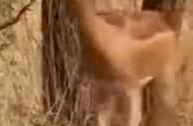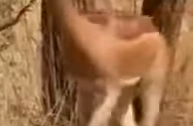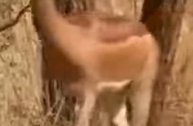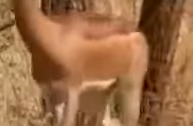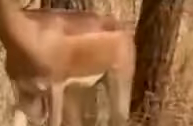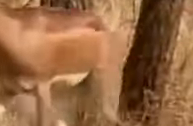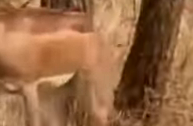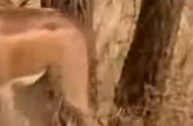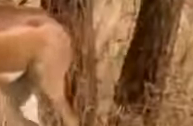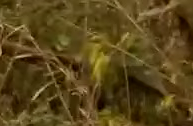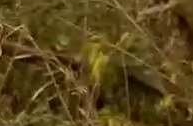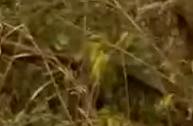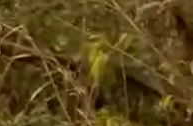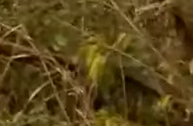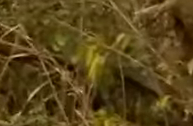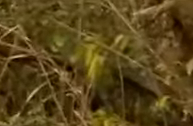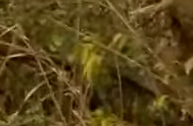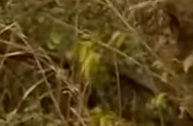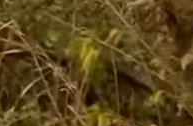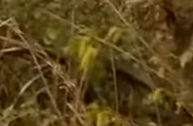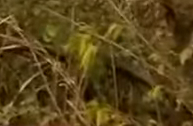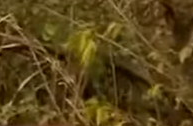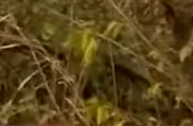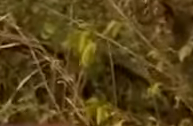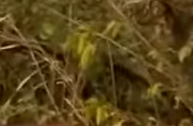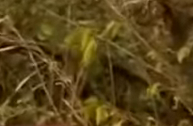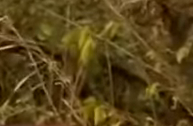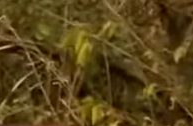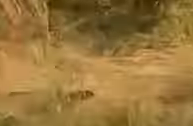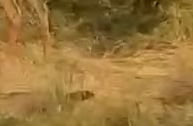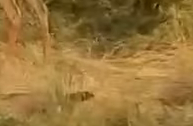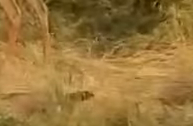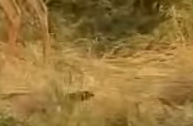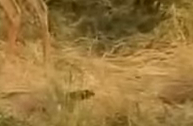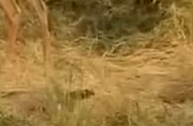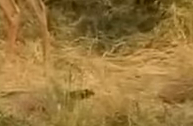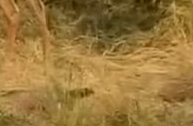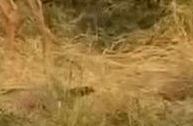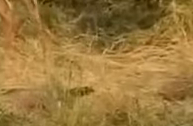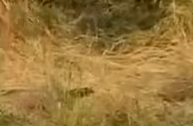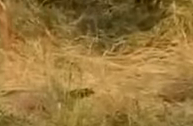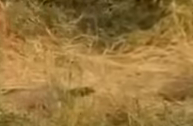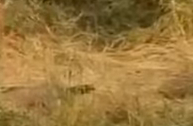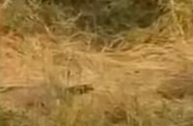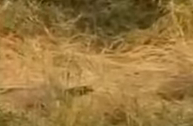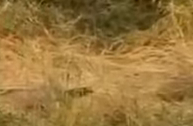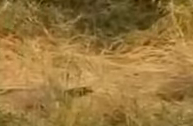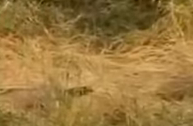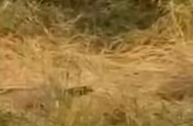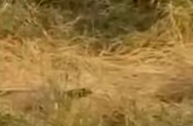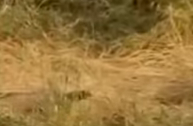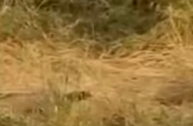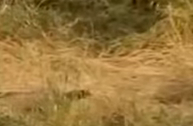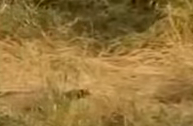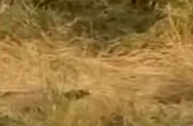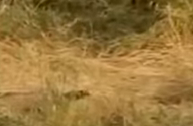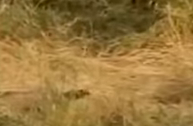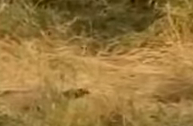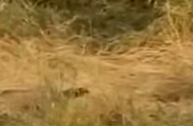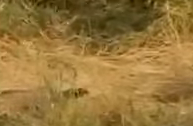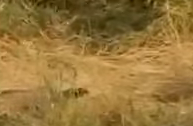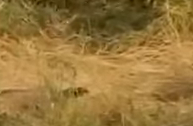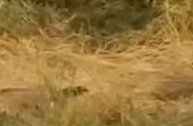outstanding features such as giraffe-like neck adapted to dry regions. Unlike most